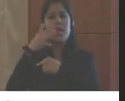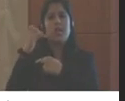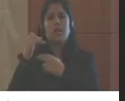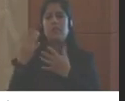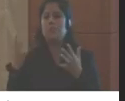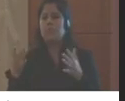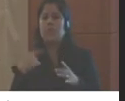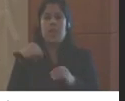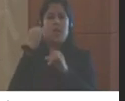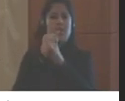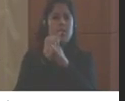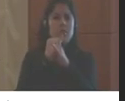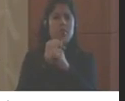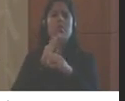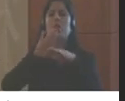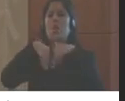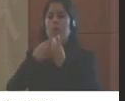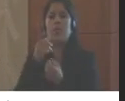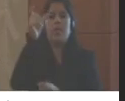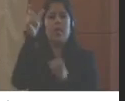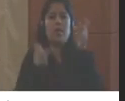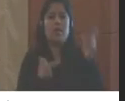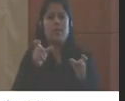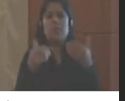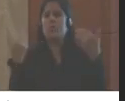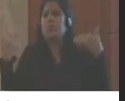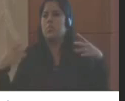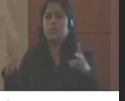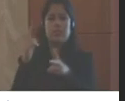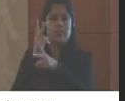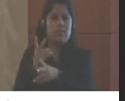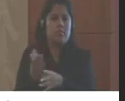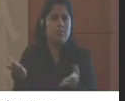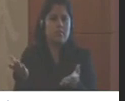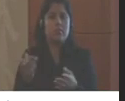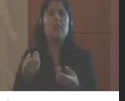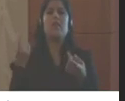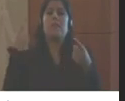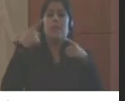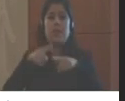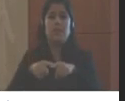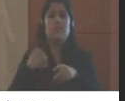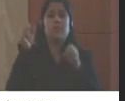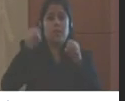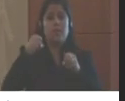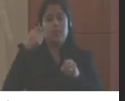and responsibilities of institutions as well as of people when facing possible